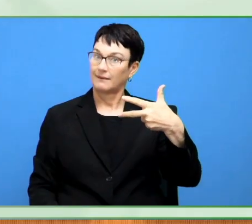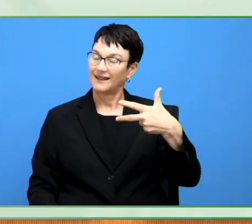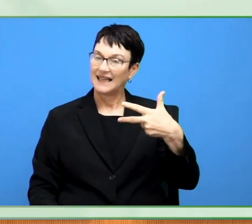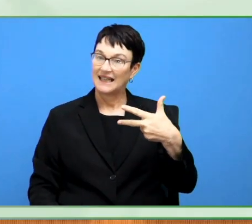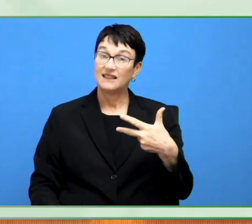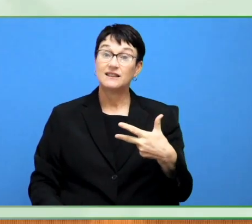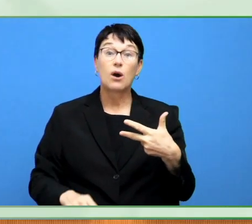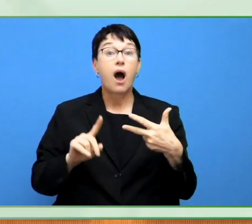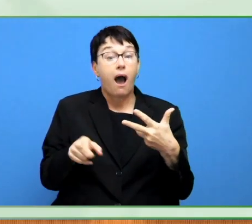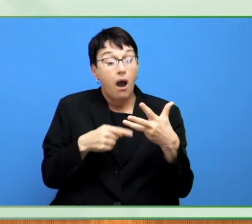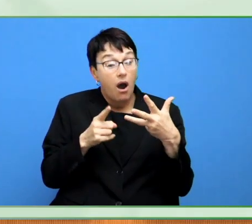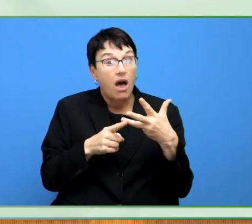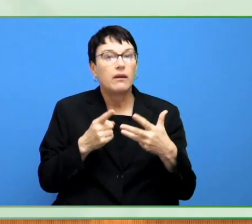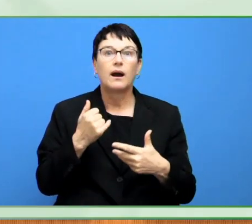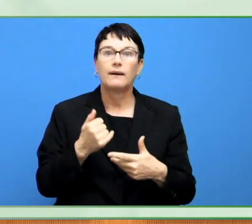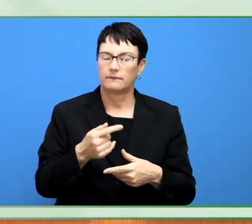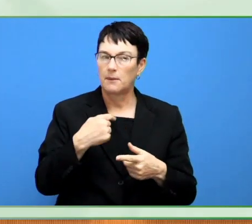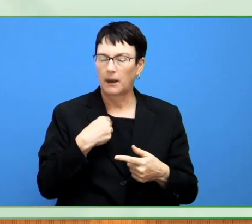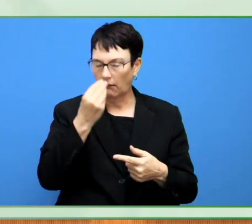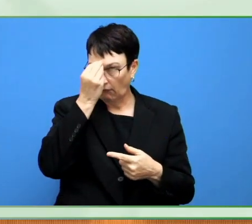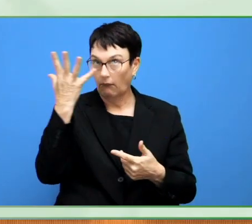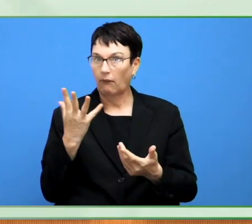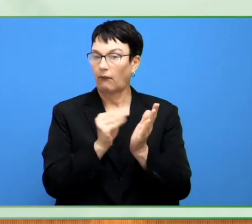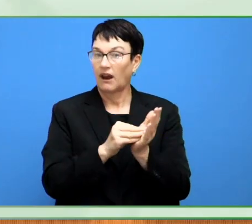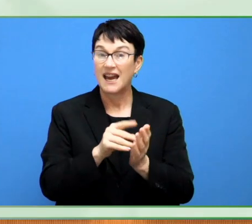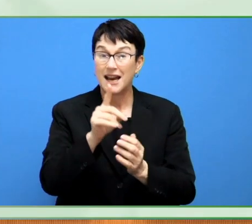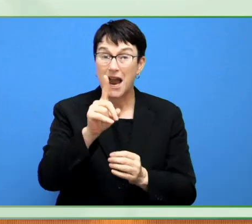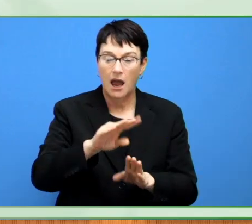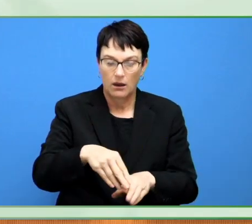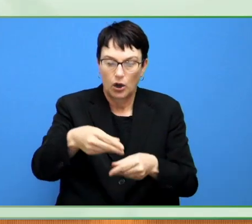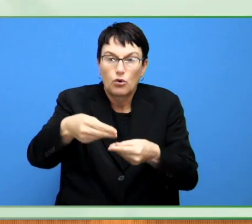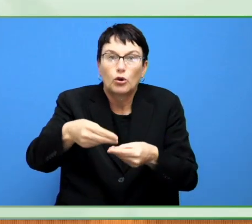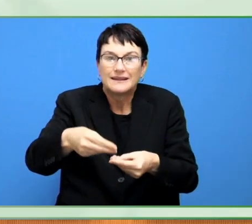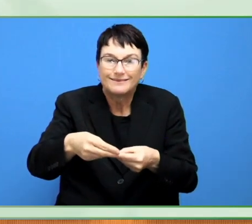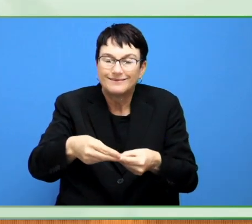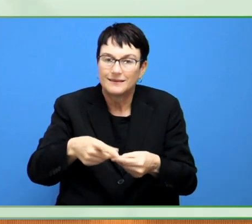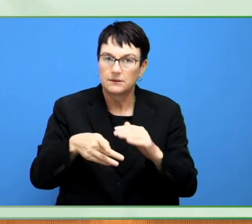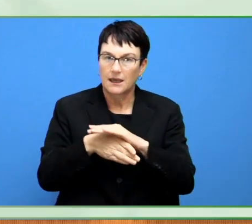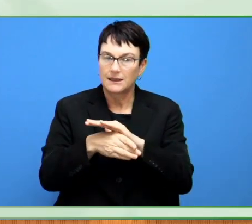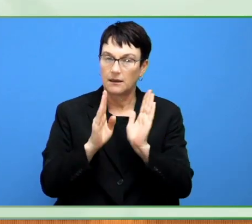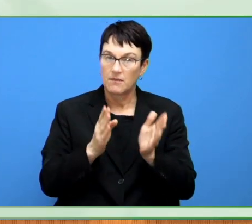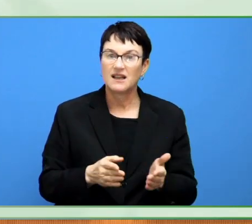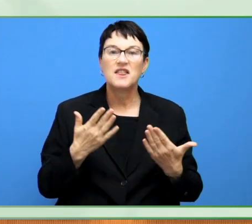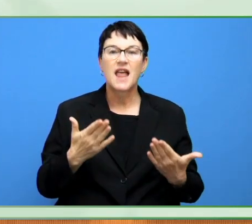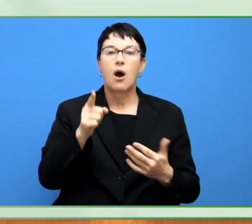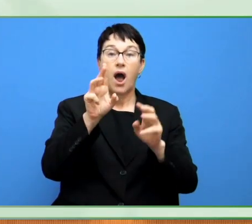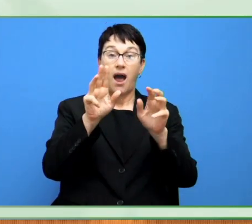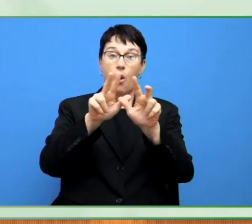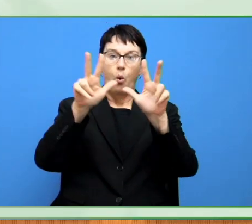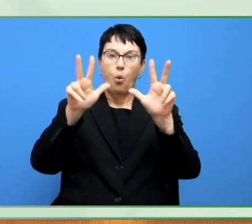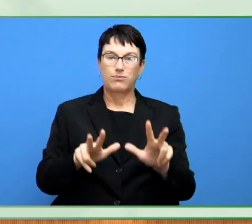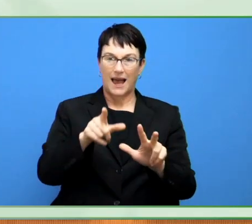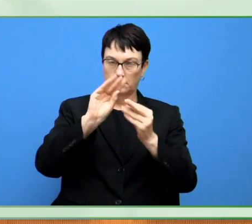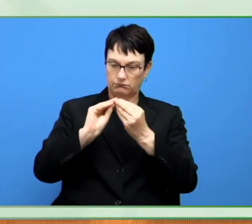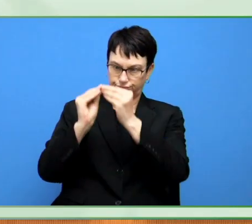Specialist, because it's so important when we're creating a website. It's just, as I said, a vehicle for information. So all those people that